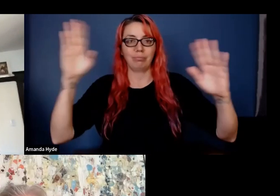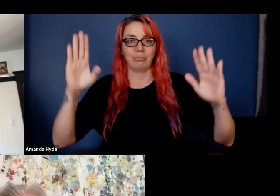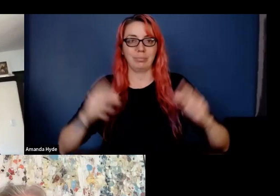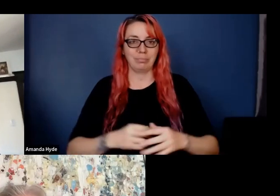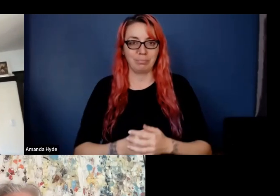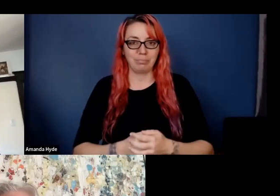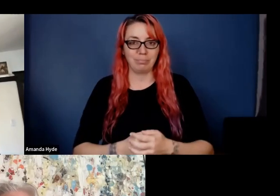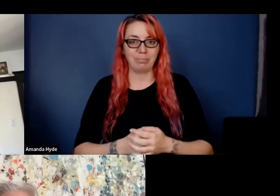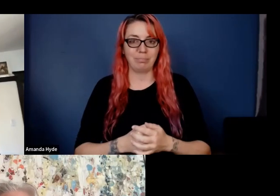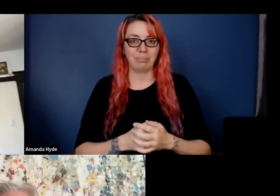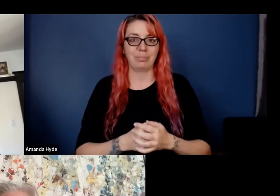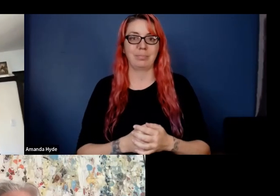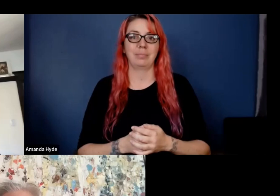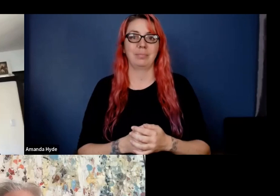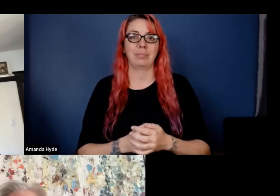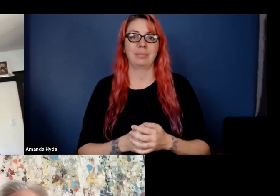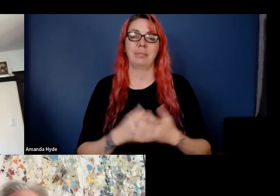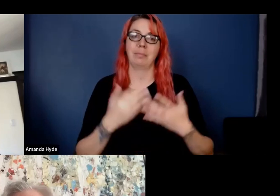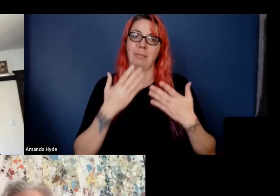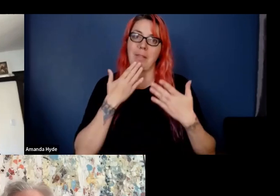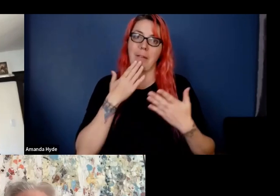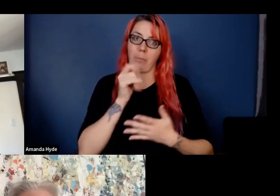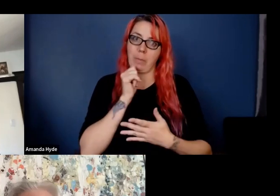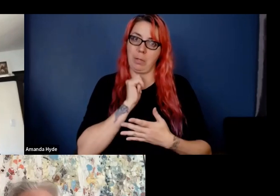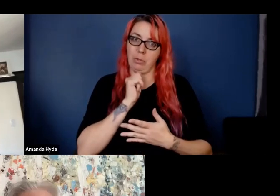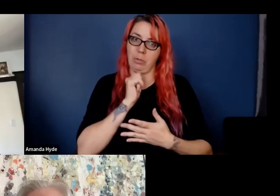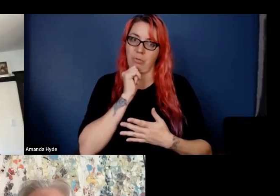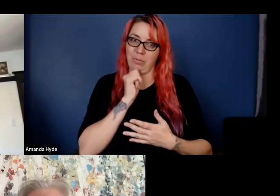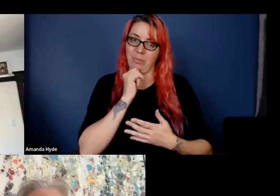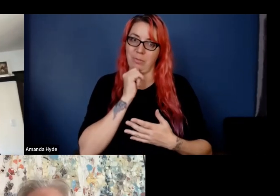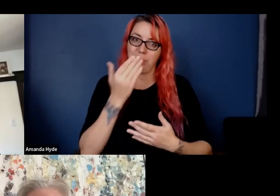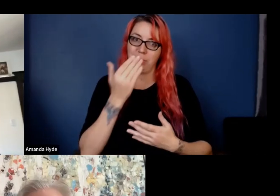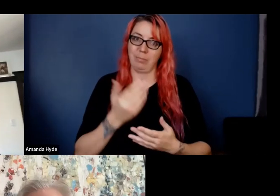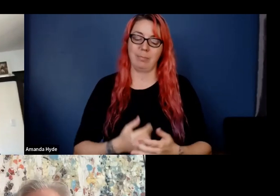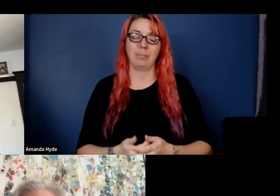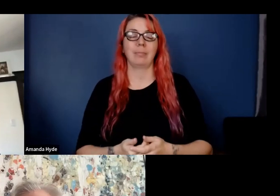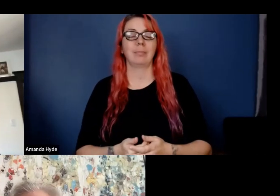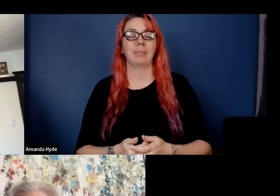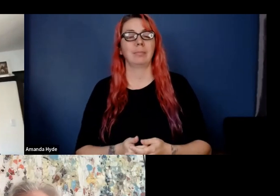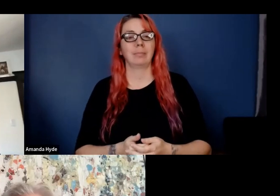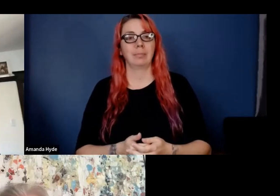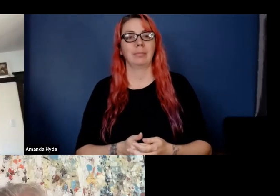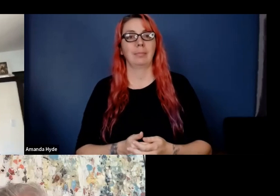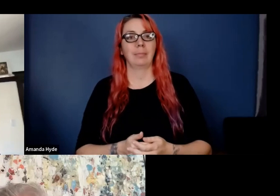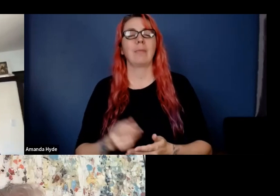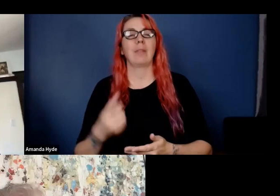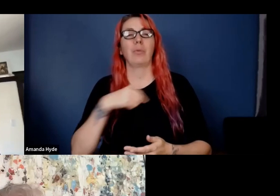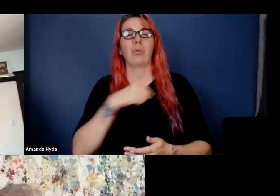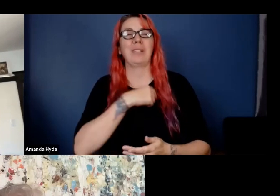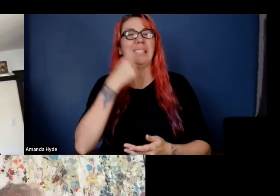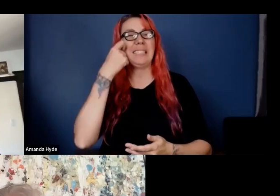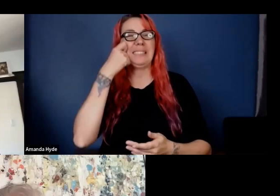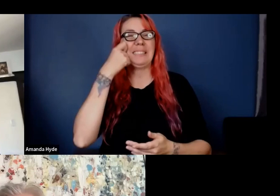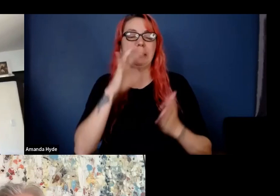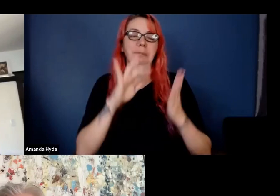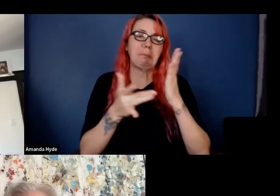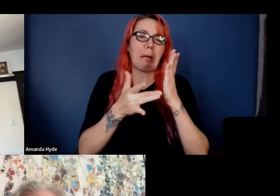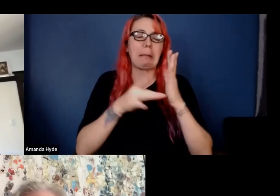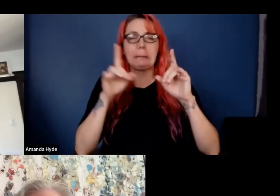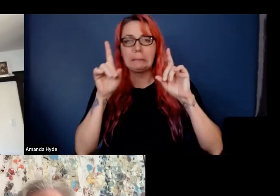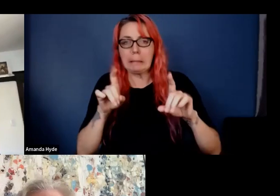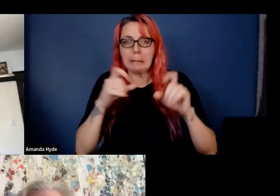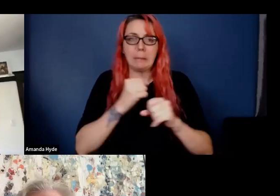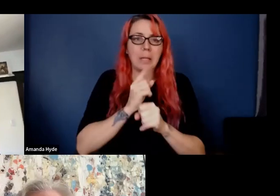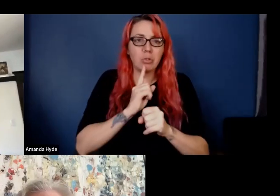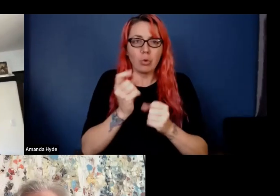Thank you very much for your patience while we ran through a few technical items before